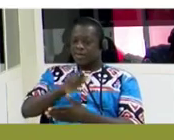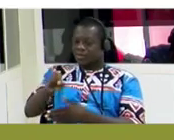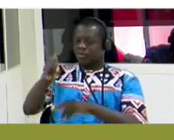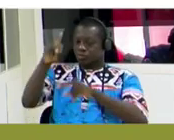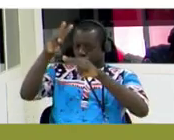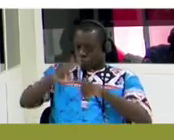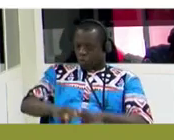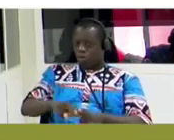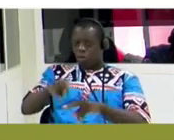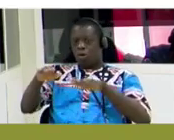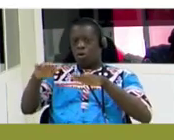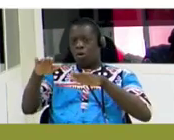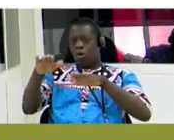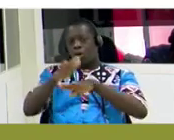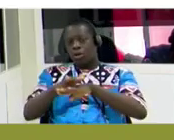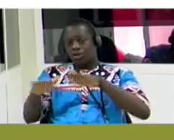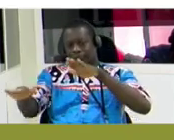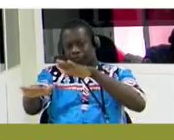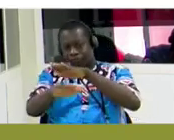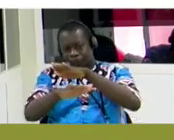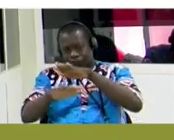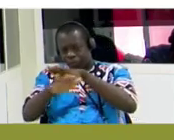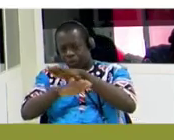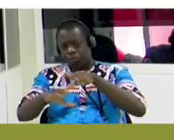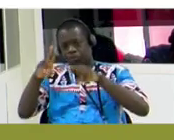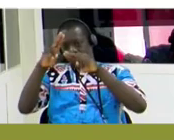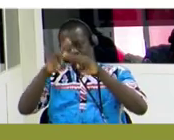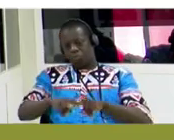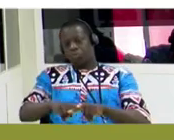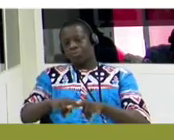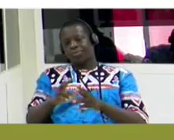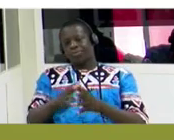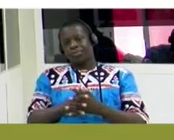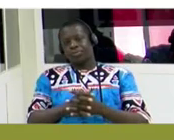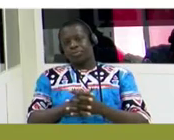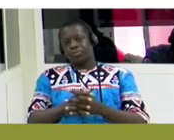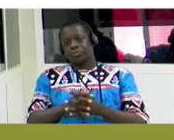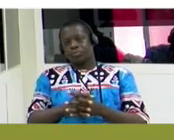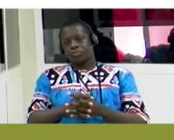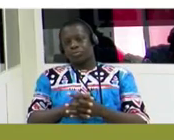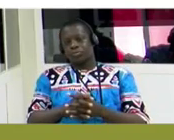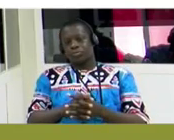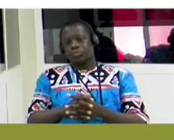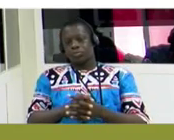floor. He sat down with PT order.